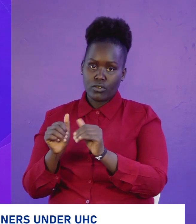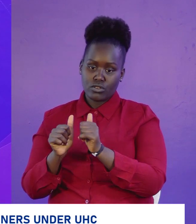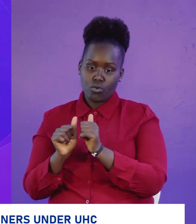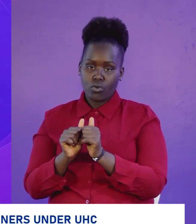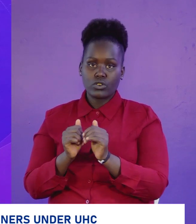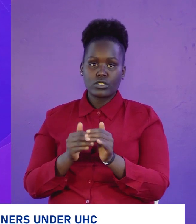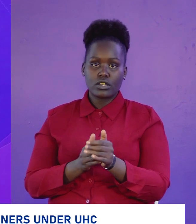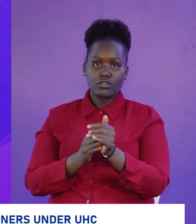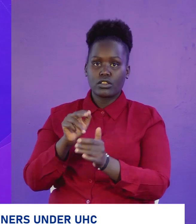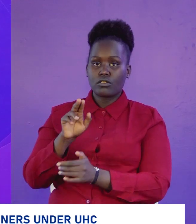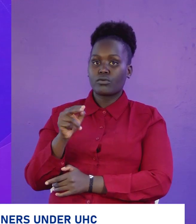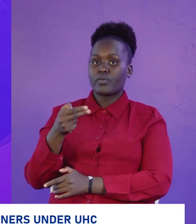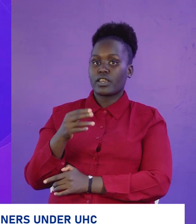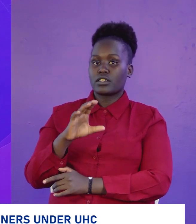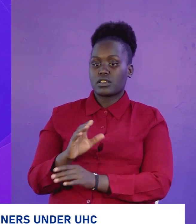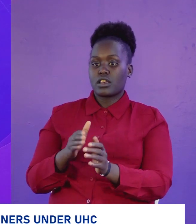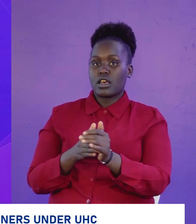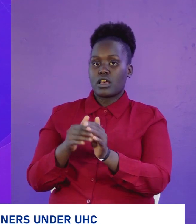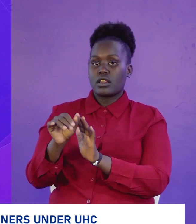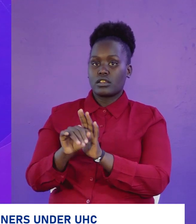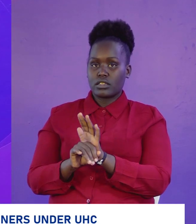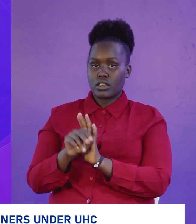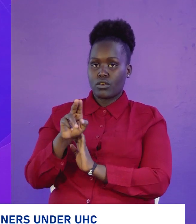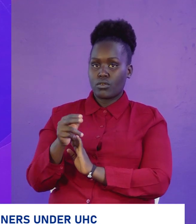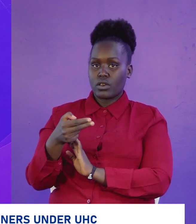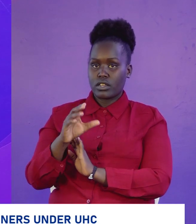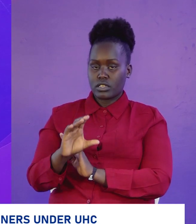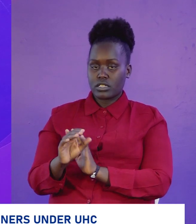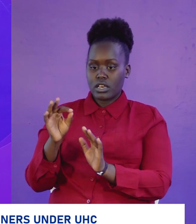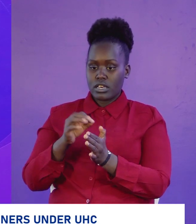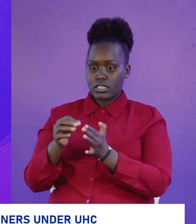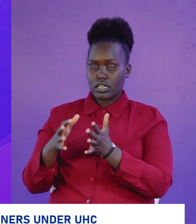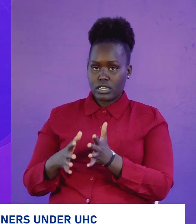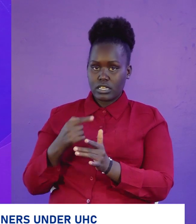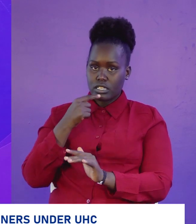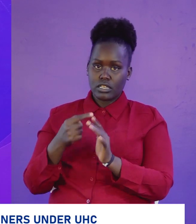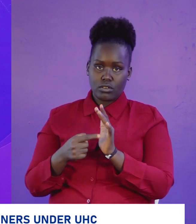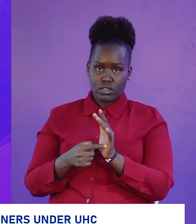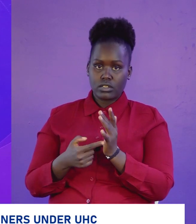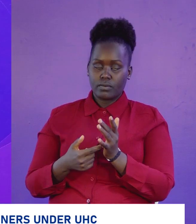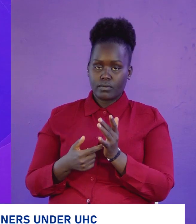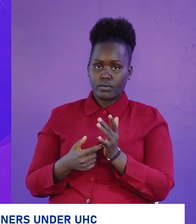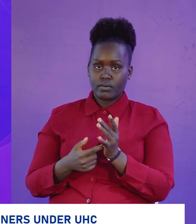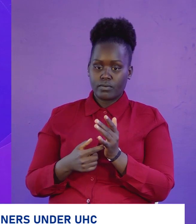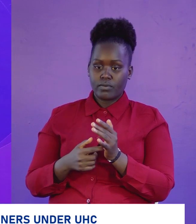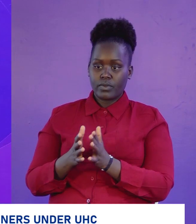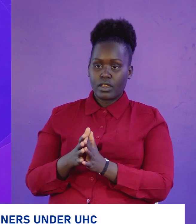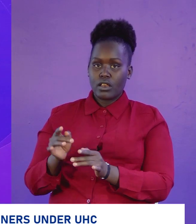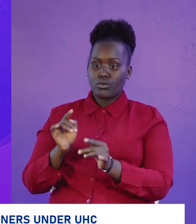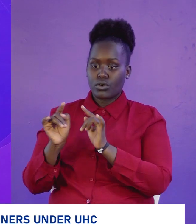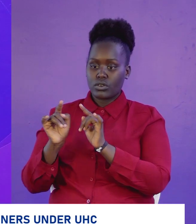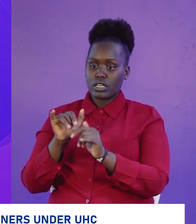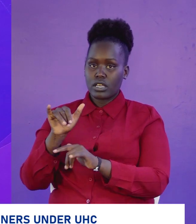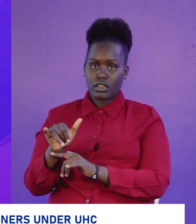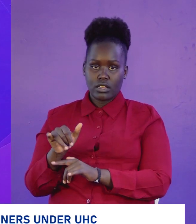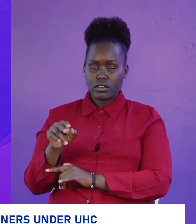the UHC leadership. UHC Secretary General Seth Panyako strongly criticized the Tharaka